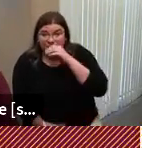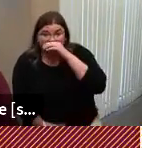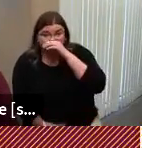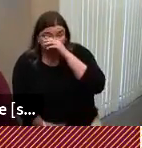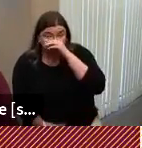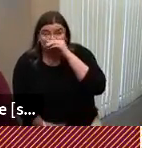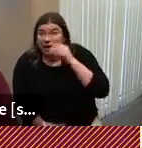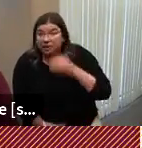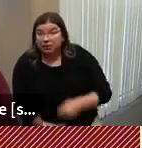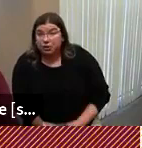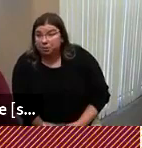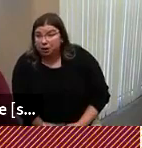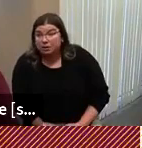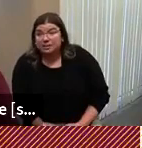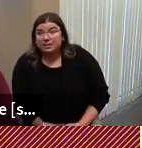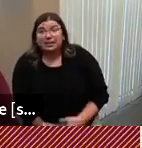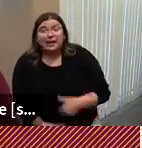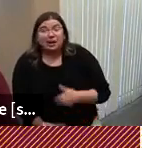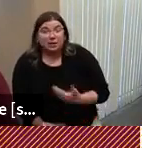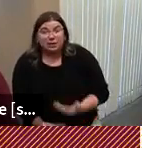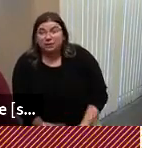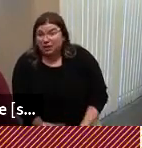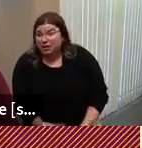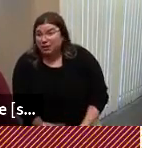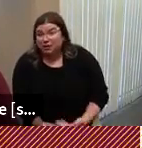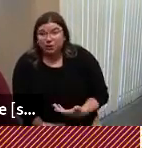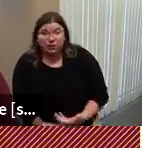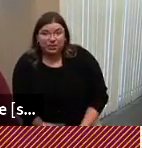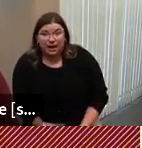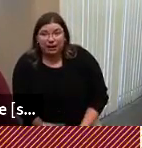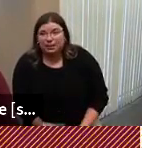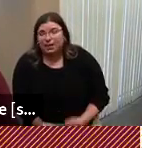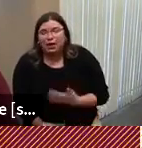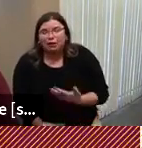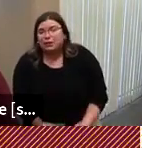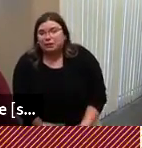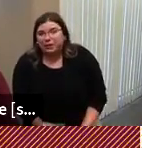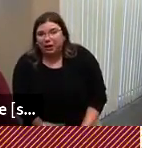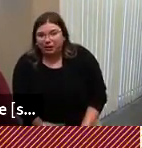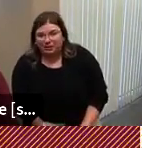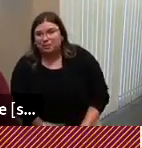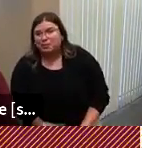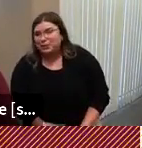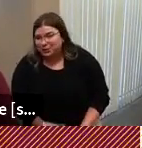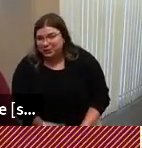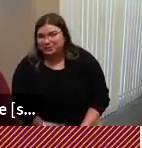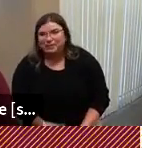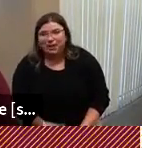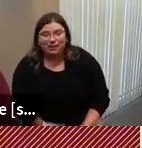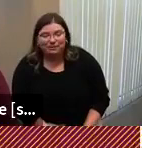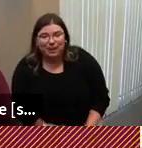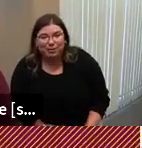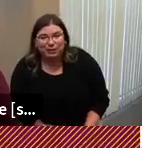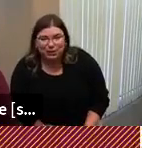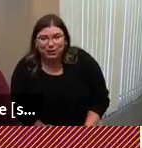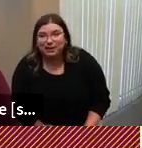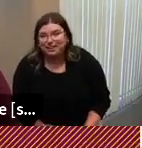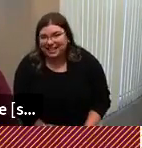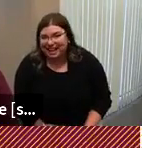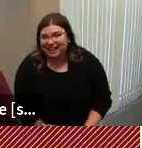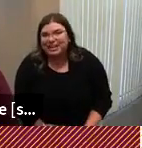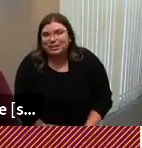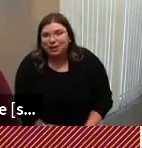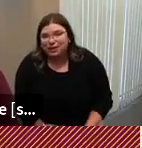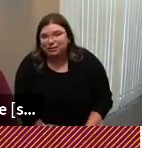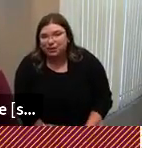nationally, there are a lot of interpreters. In Pennsylvania, there's over 1,000. I don't need to read all these numbers to you. They are available to you on